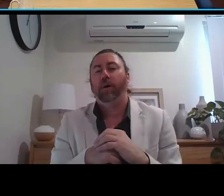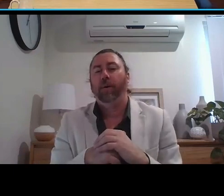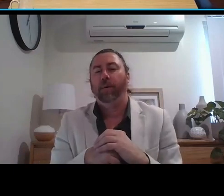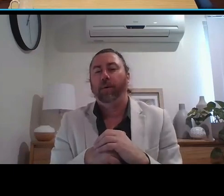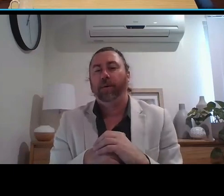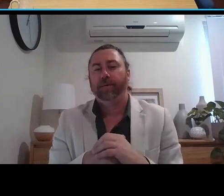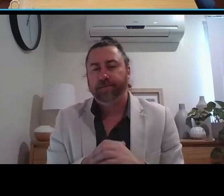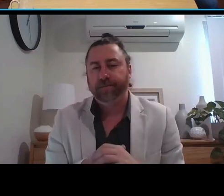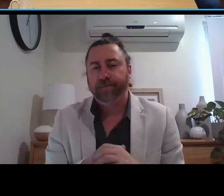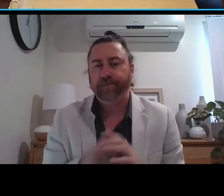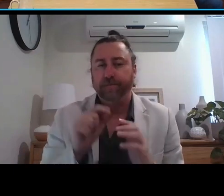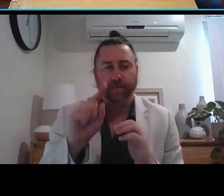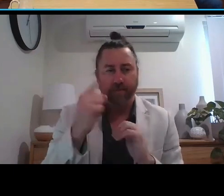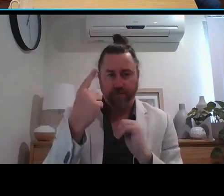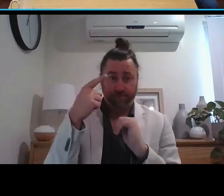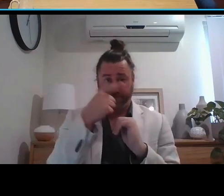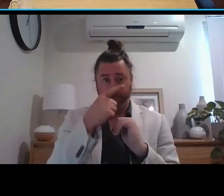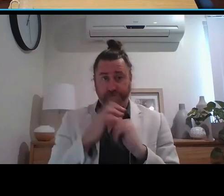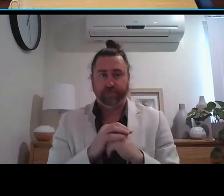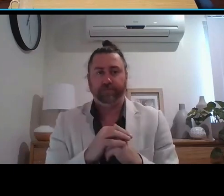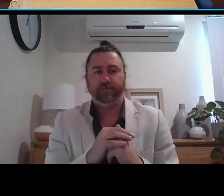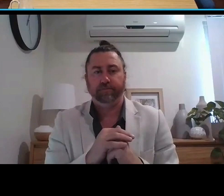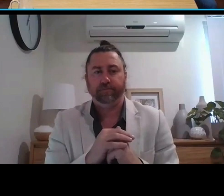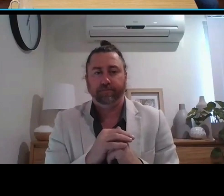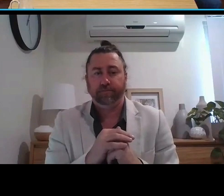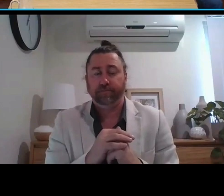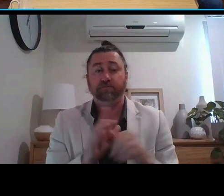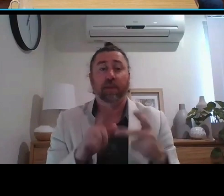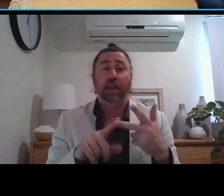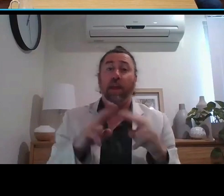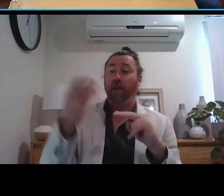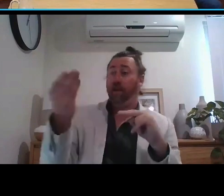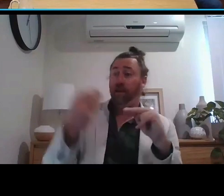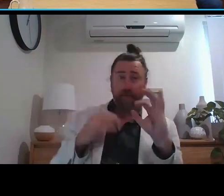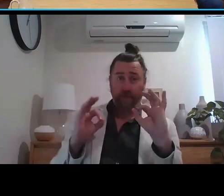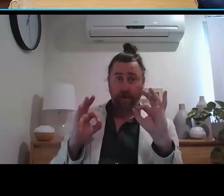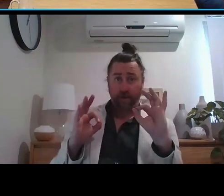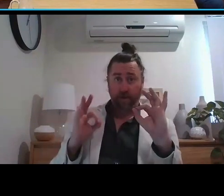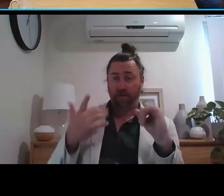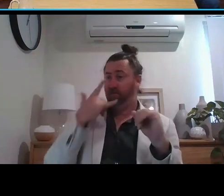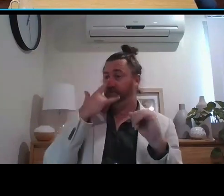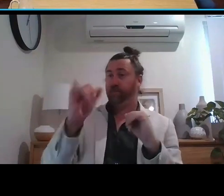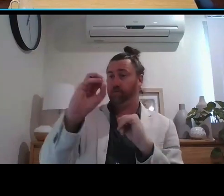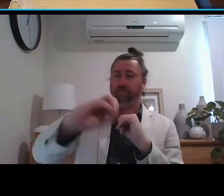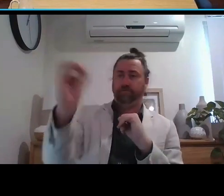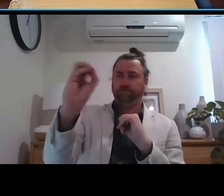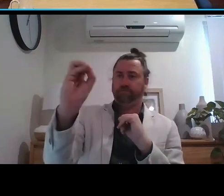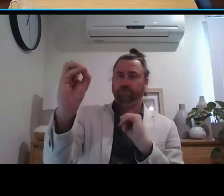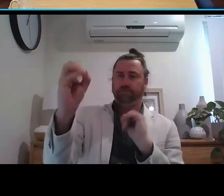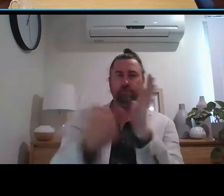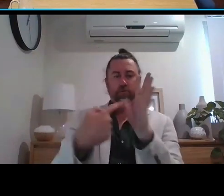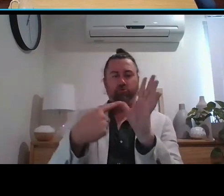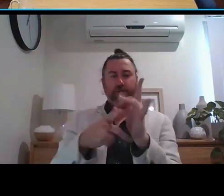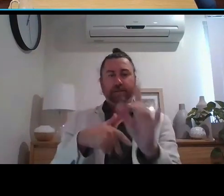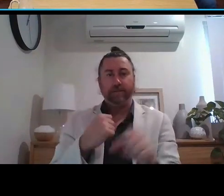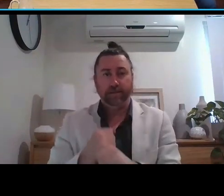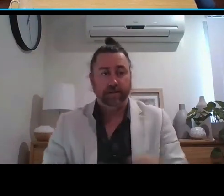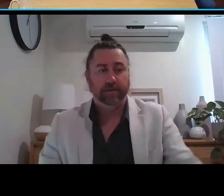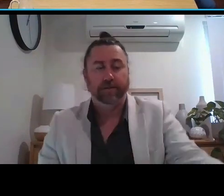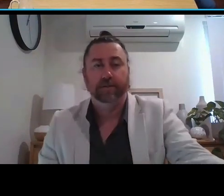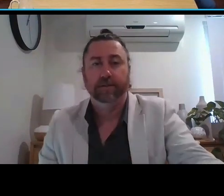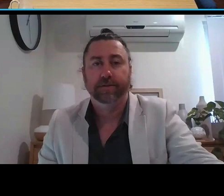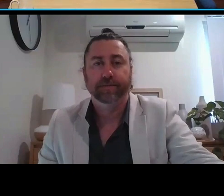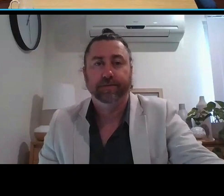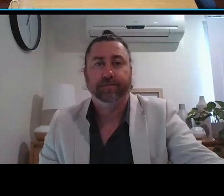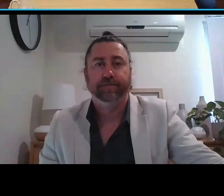the first myth that we have, and that is if you don't submit data, you will not receive a rating.